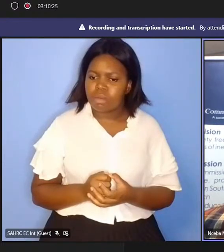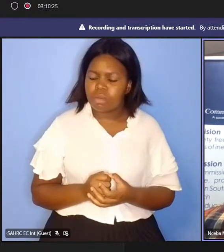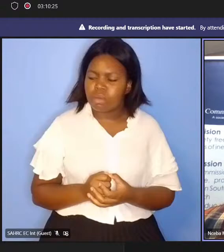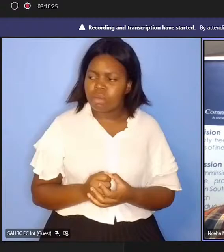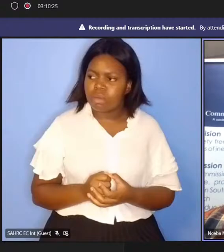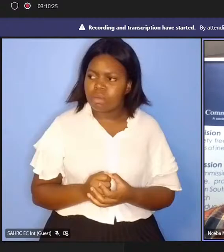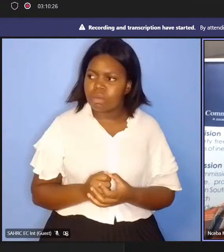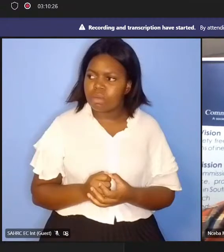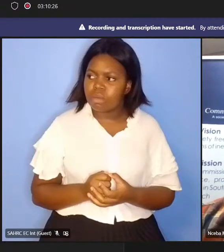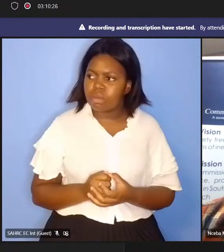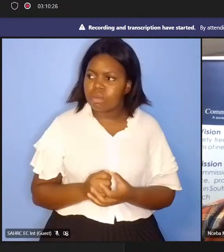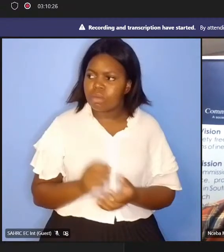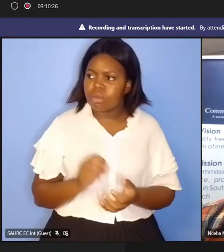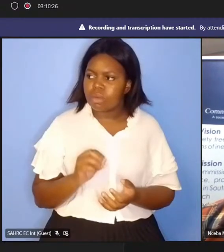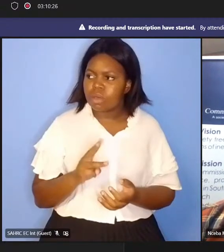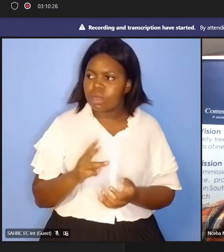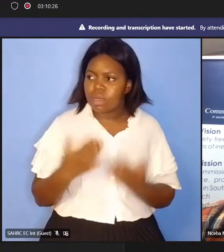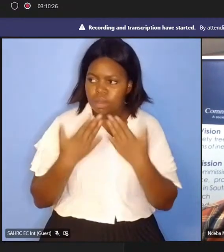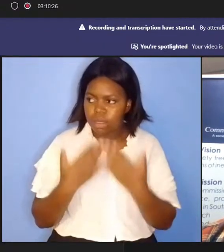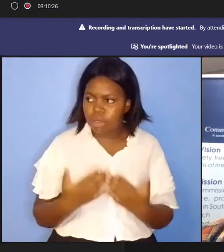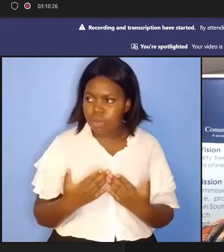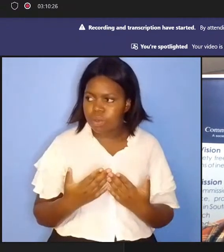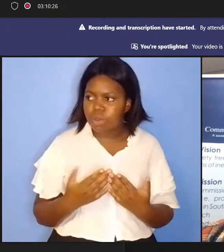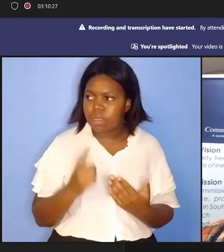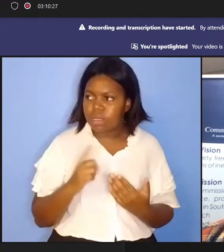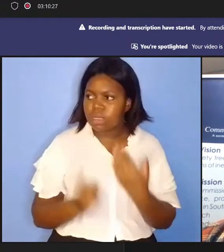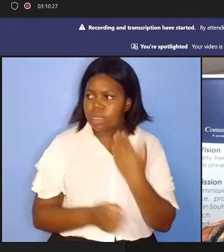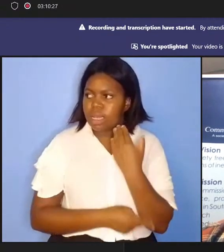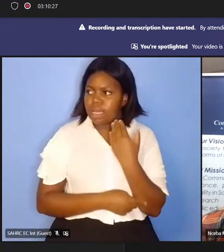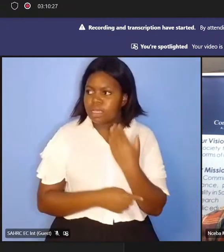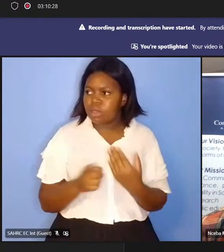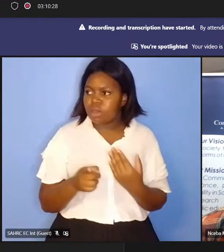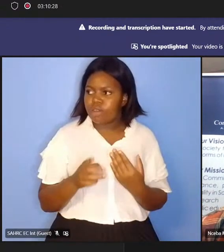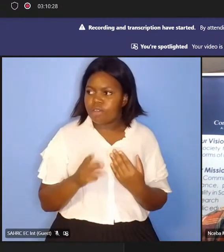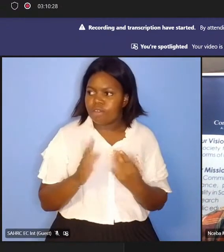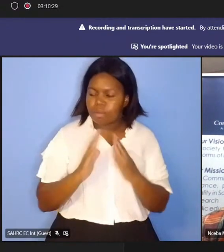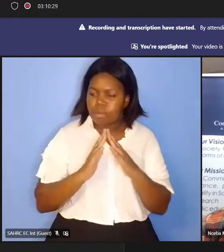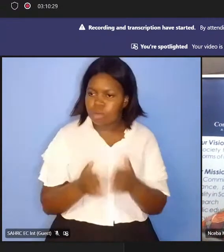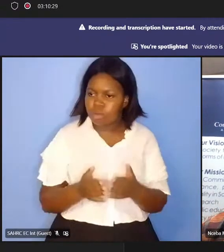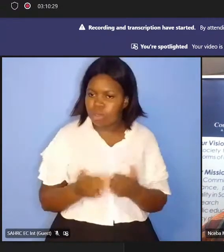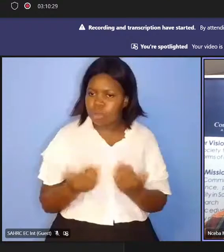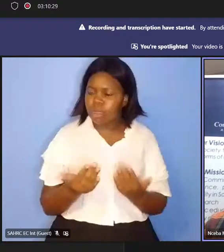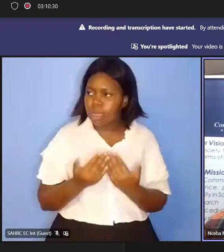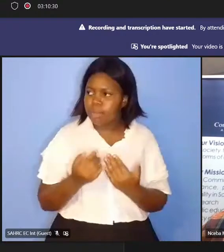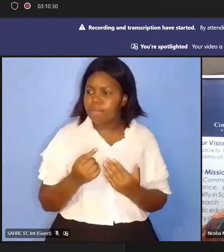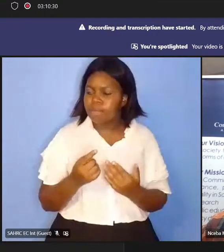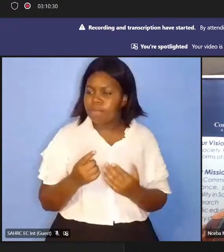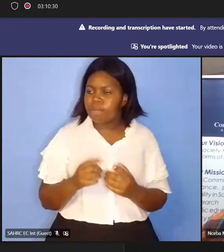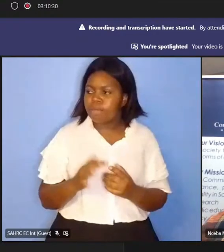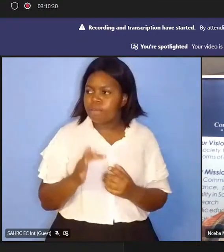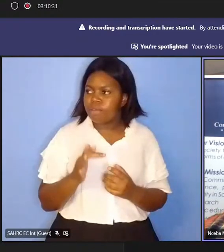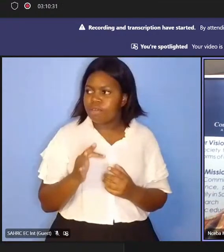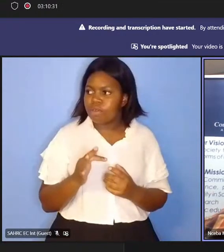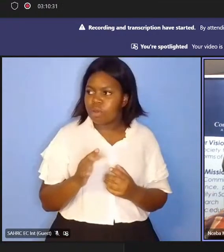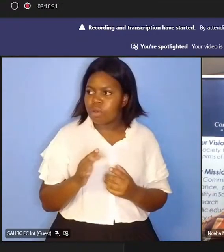Okay, thank you, Ms. Mrebo. The last set of questions will come from my colleague.